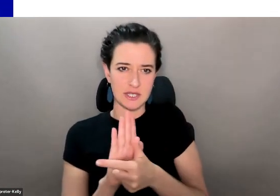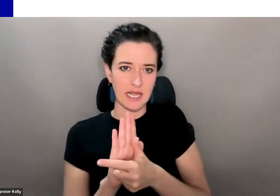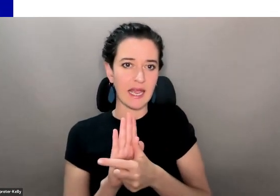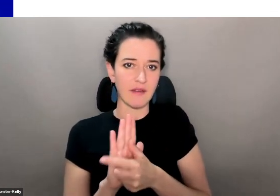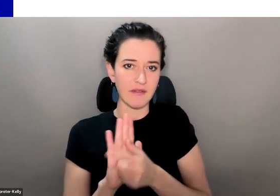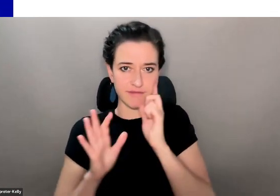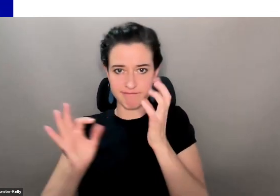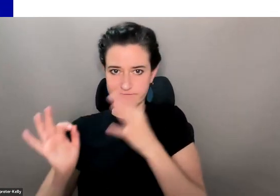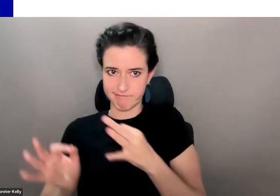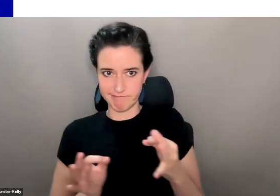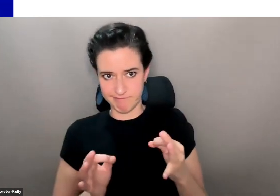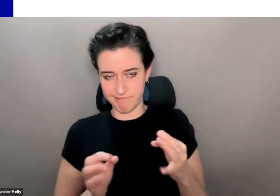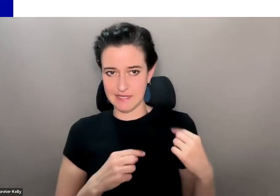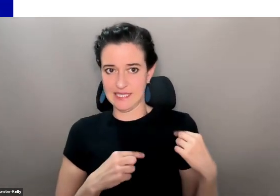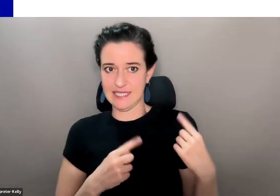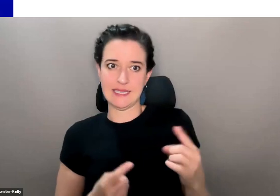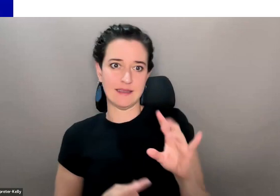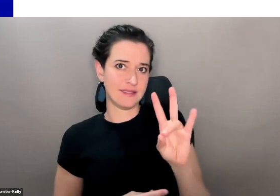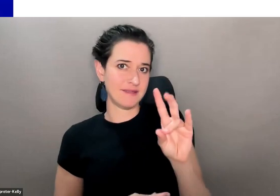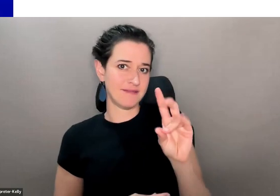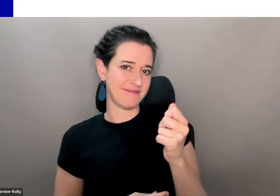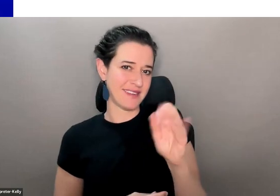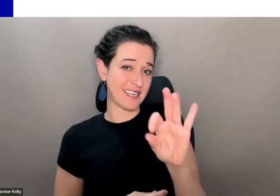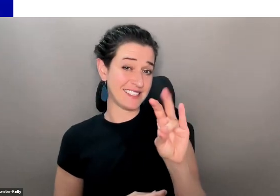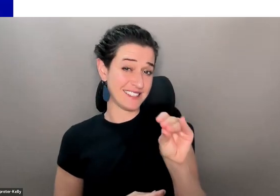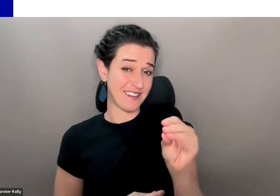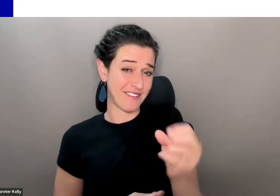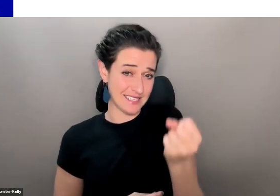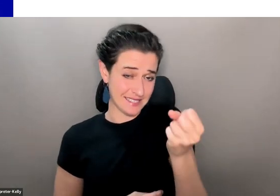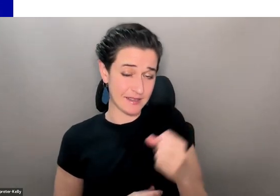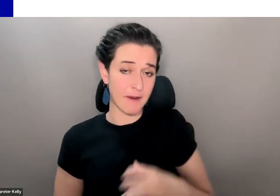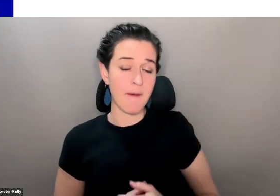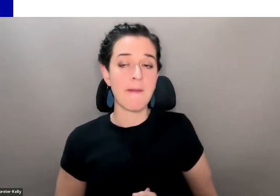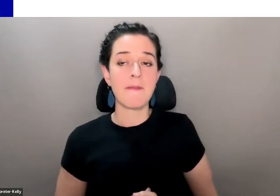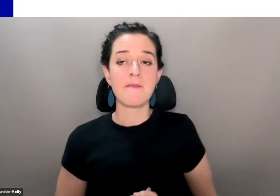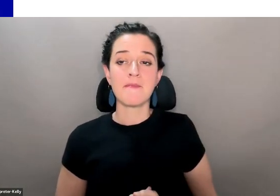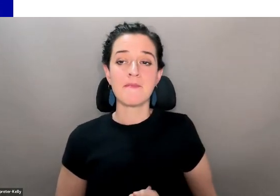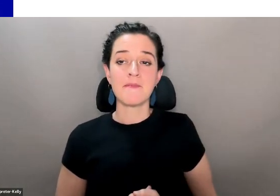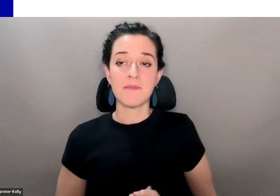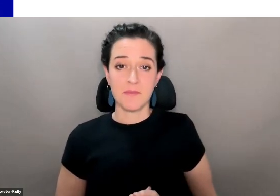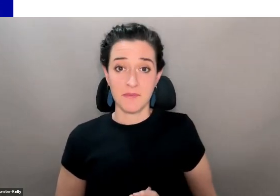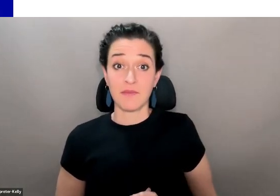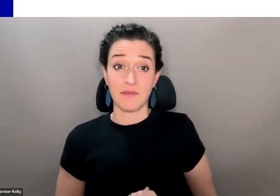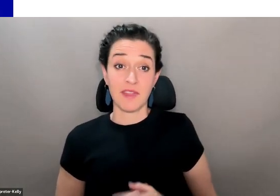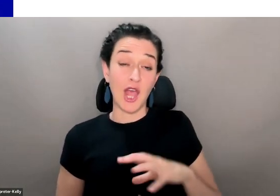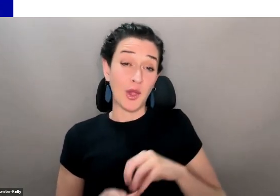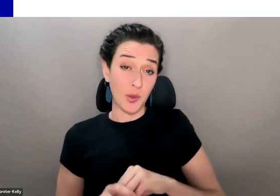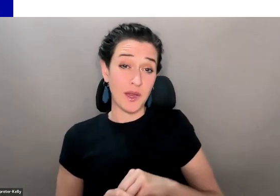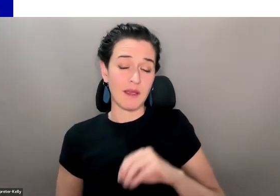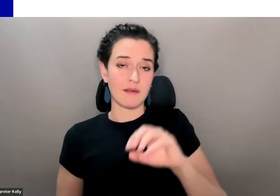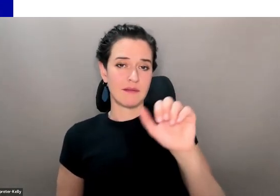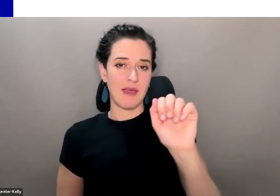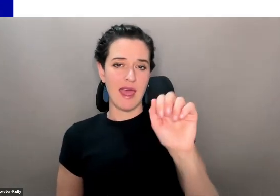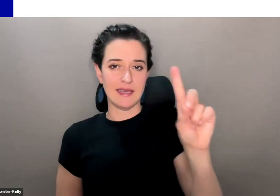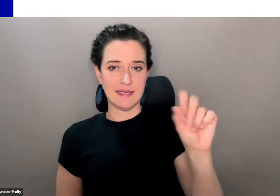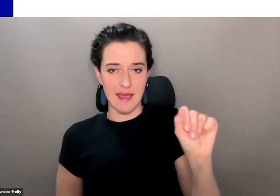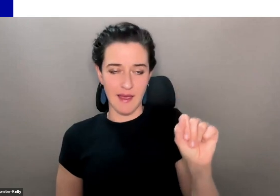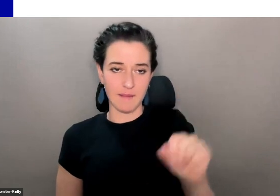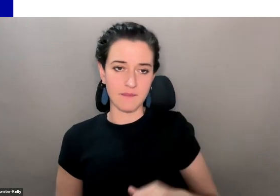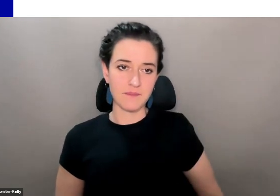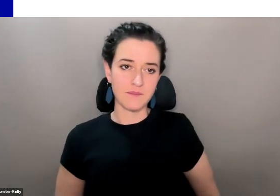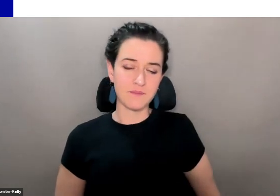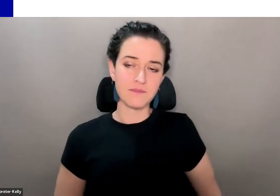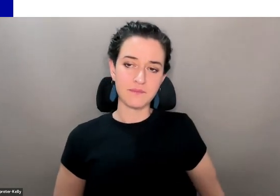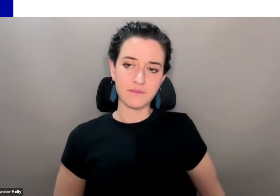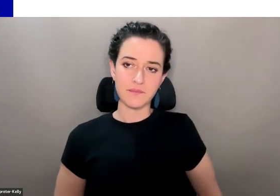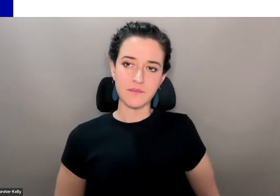since these rules were enacted in the 70s, most prominently including the Americans with Disabilities Act. And so, as I